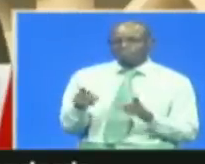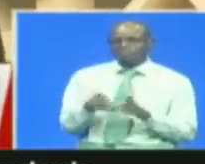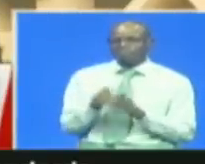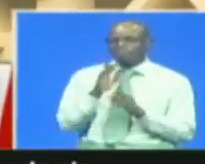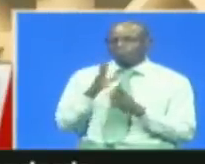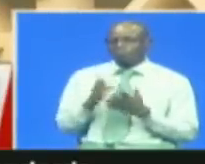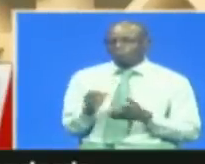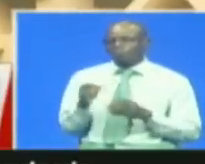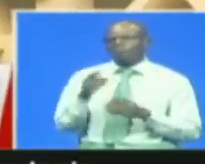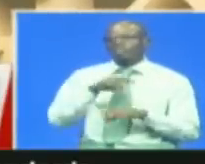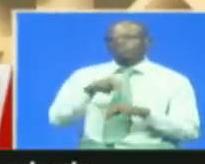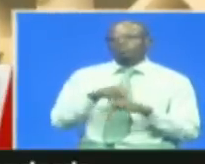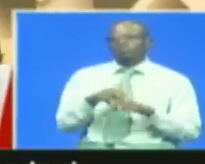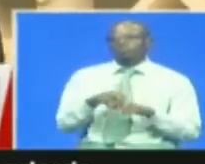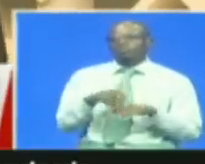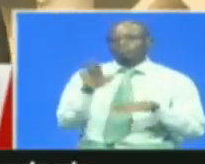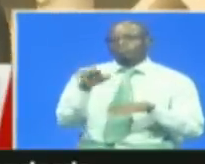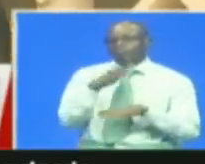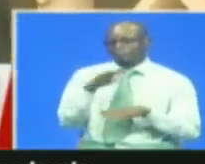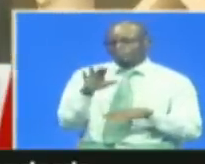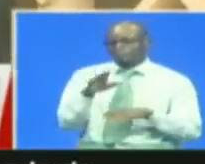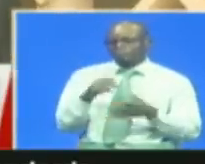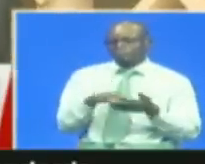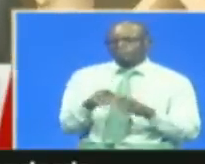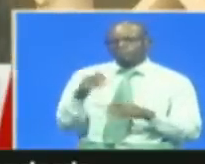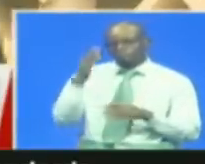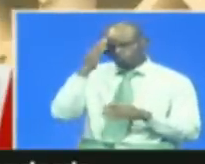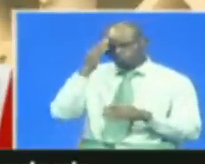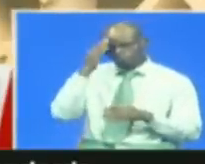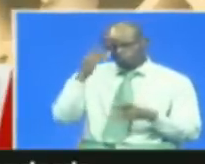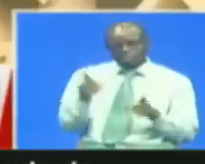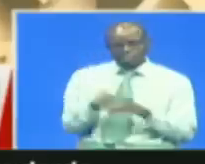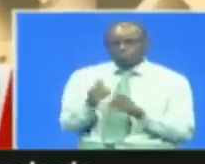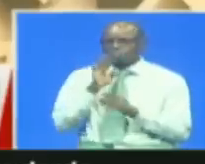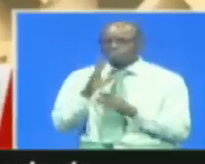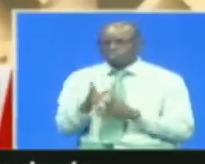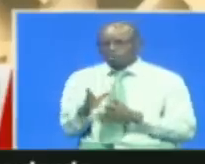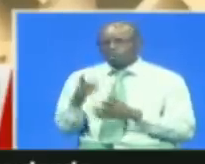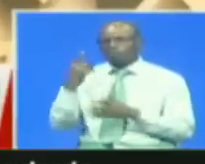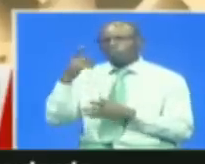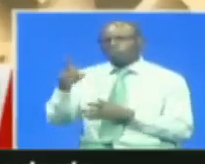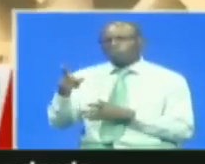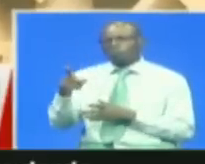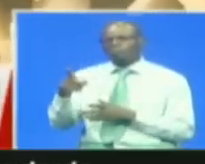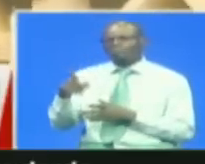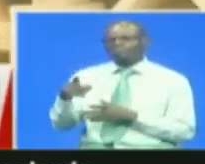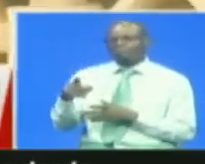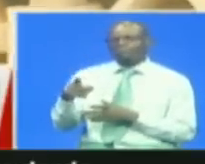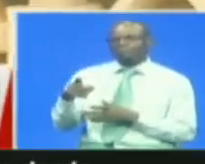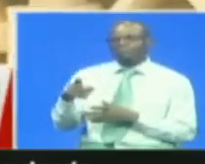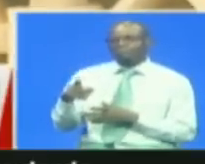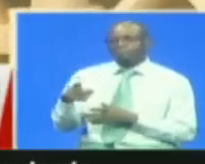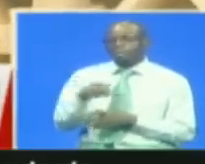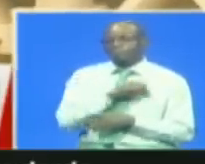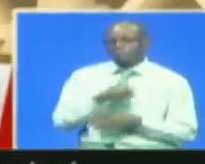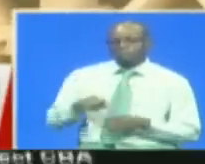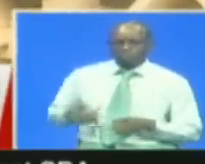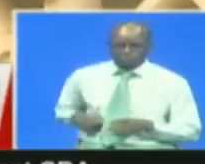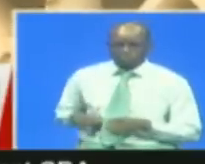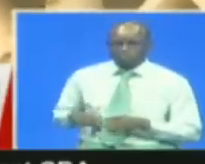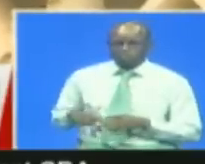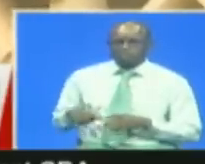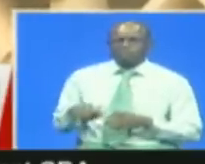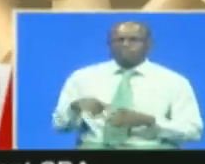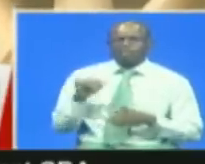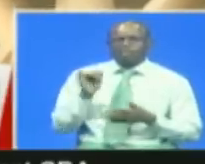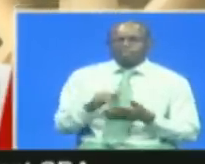National Assembly knows, just like the Speaker of the Senate, that, for